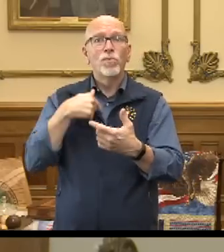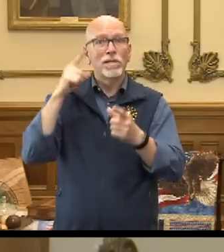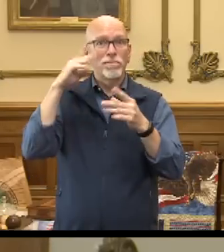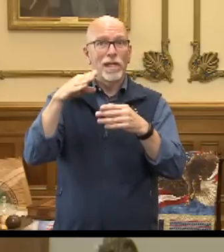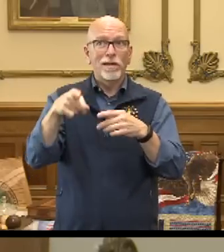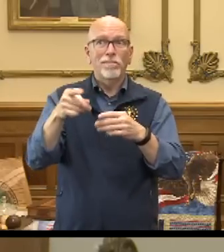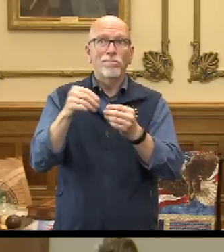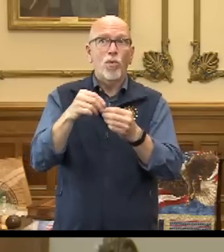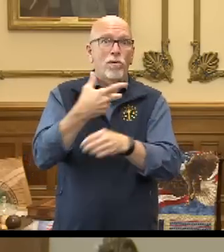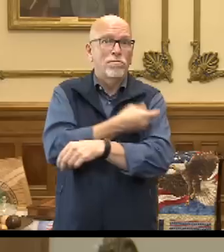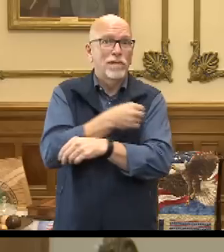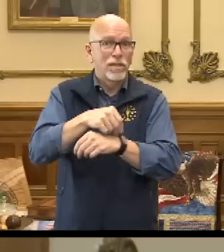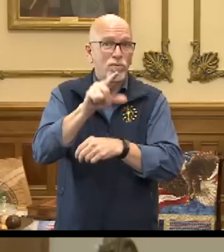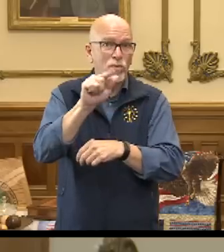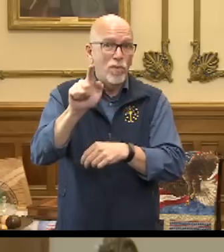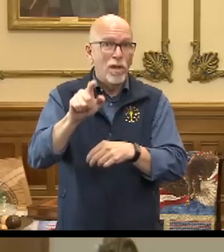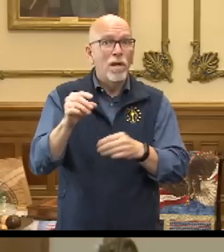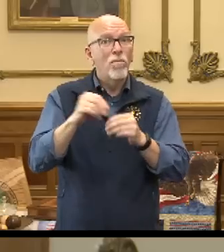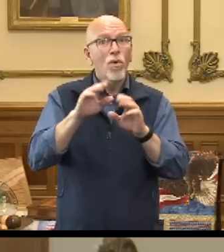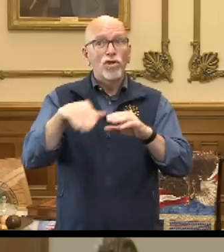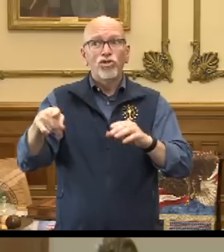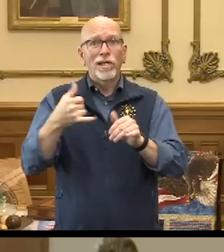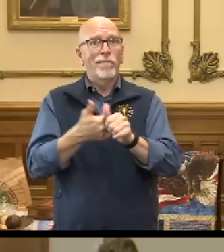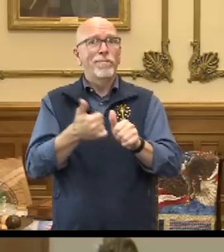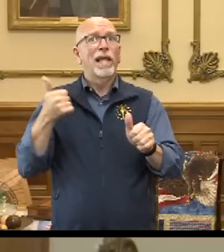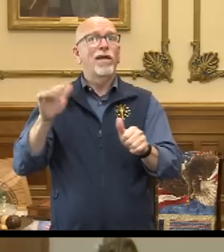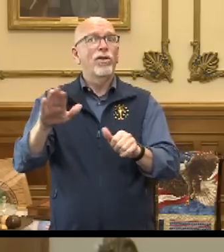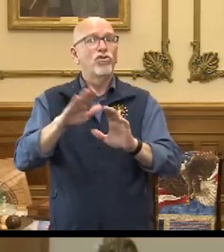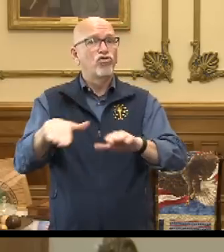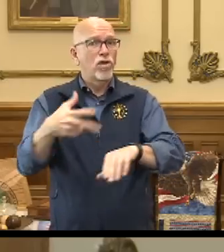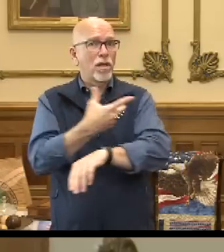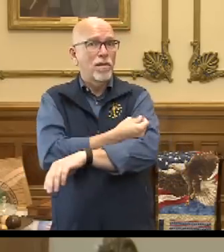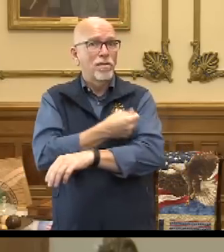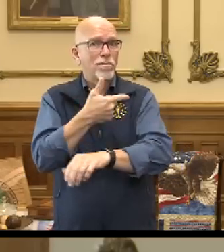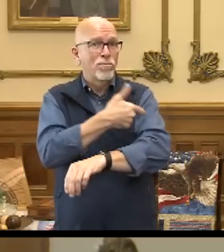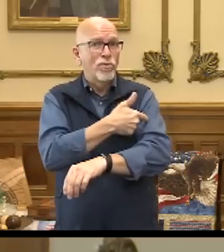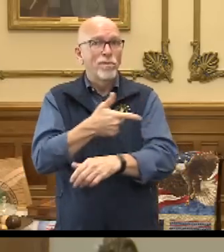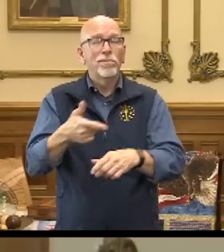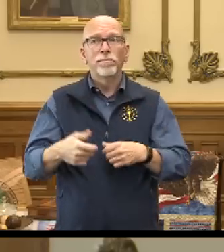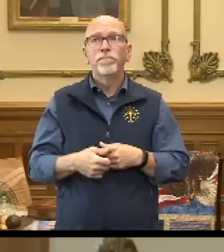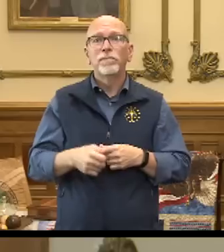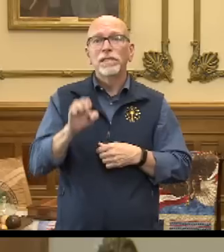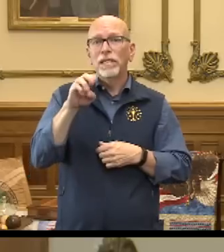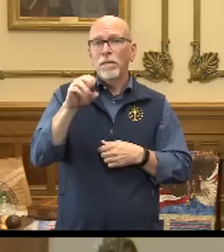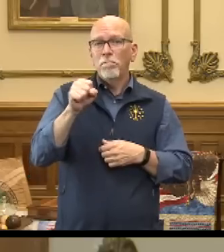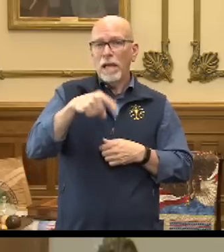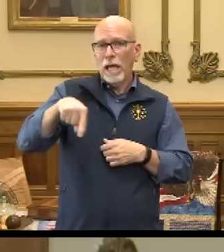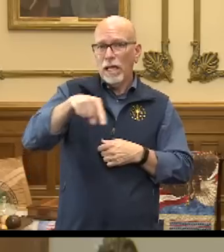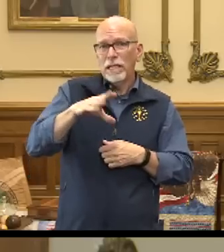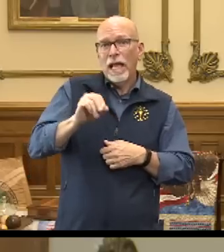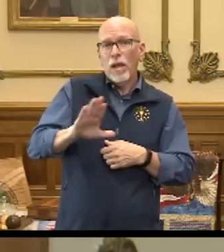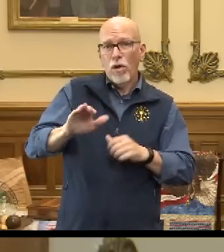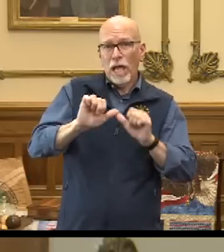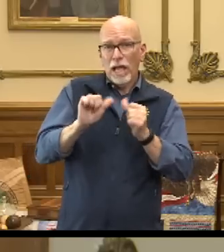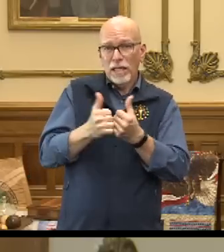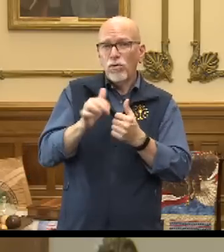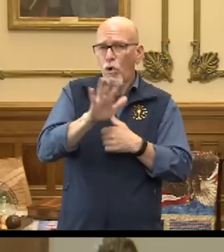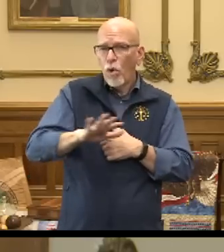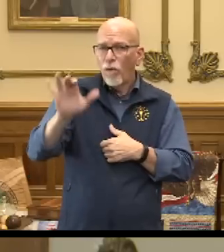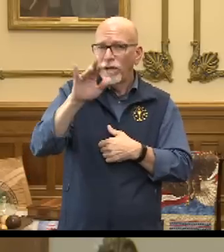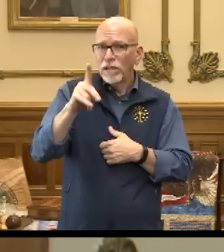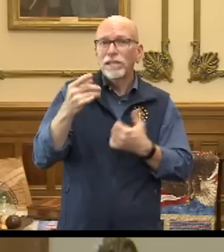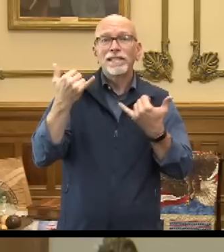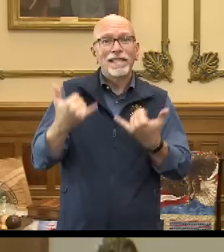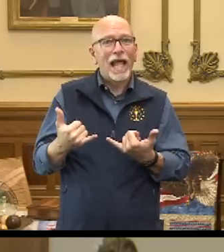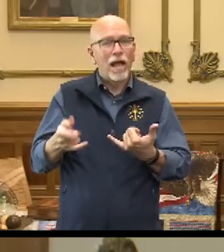2021, and with more children falling behind on their childhood vaccinations and immunizations, EMS providers and their agencies across the state are